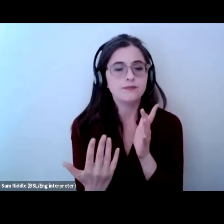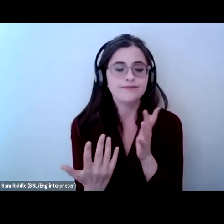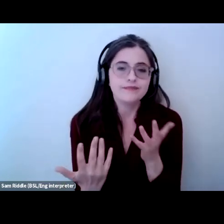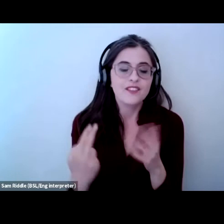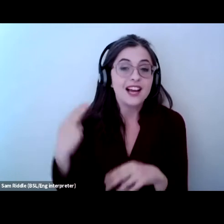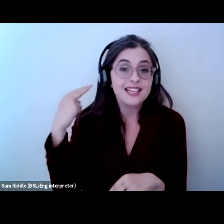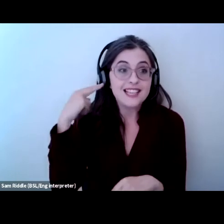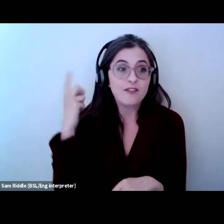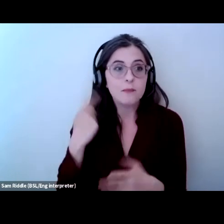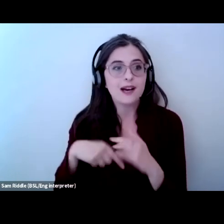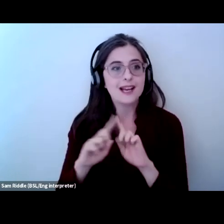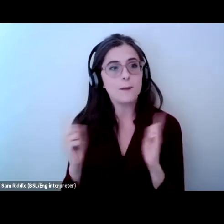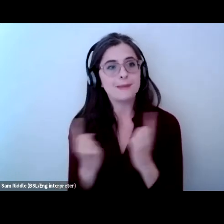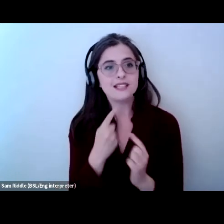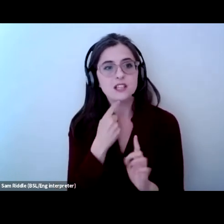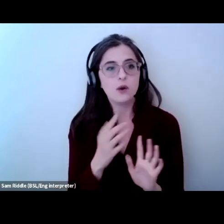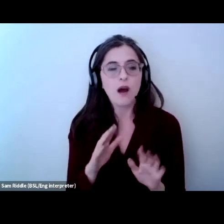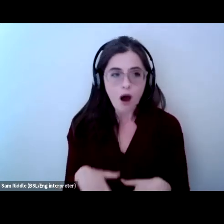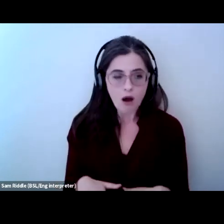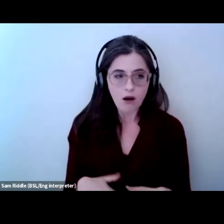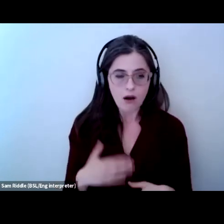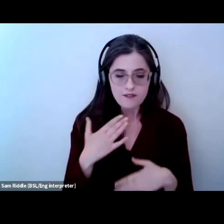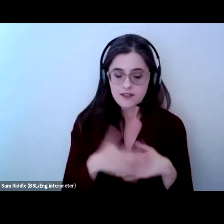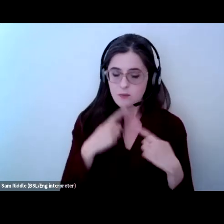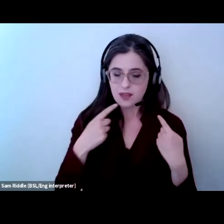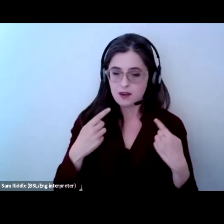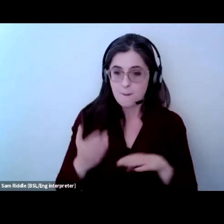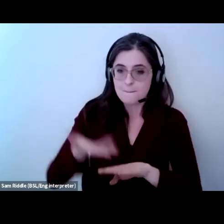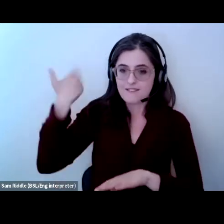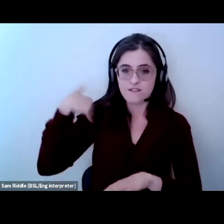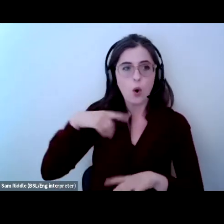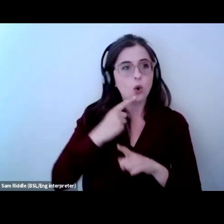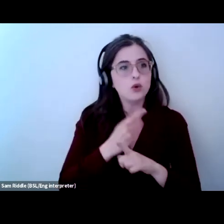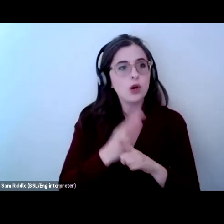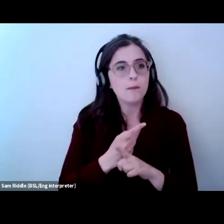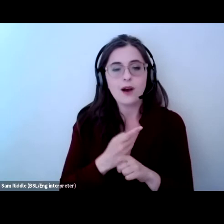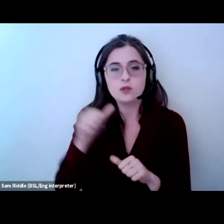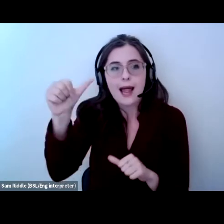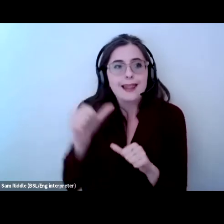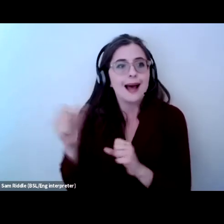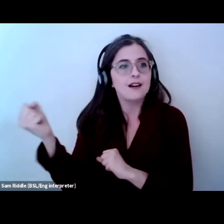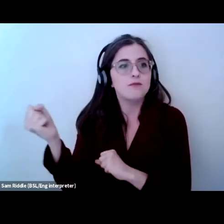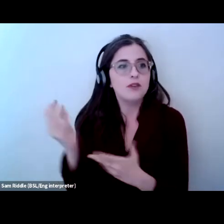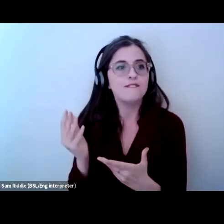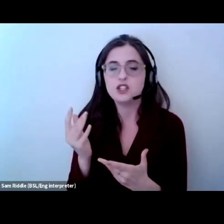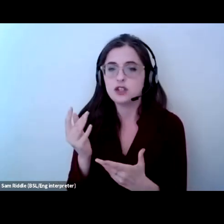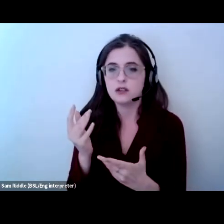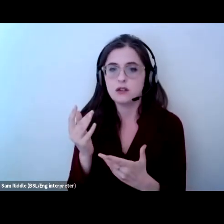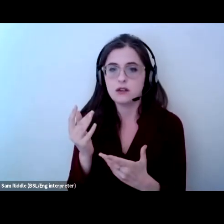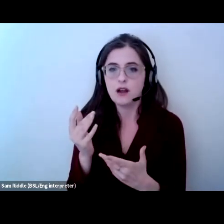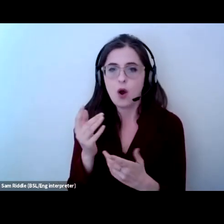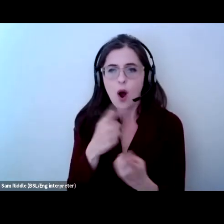basically deaf people in meetings saying, like, I've never been able to talk about the lack of provision that I've had in such a way where I know that